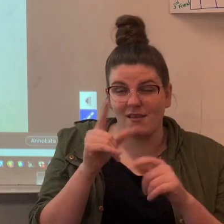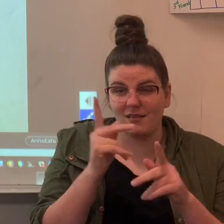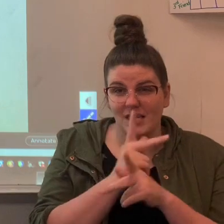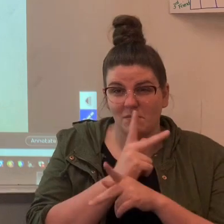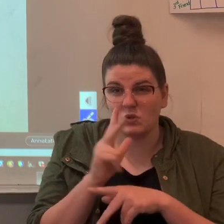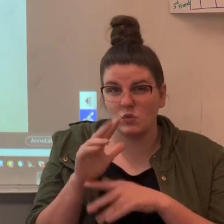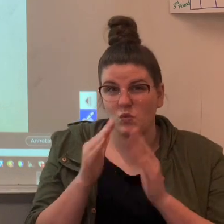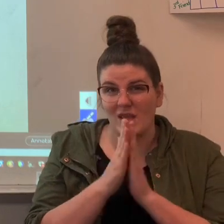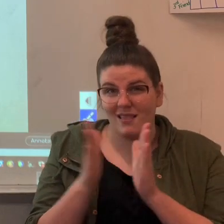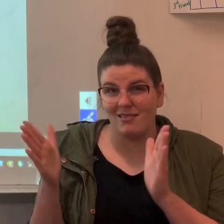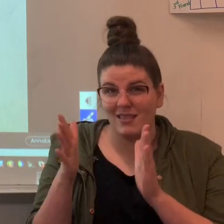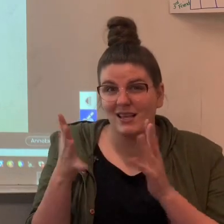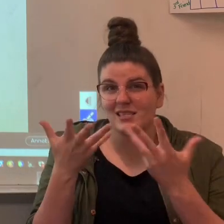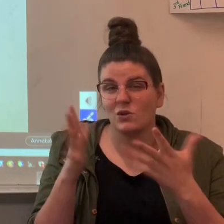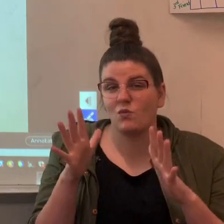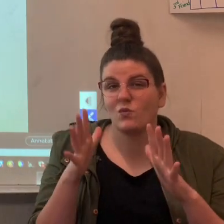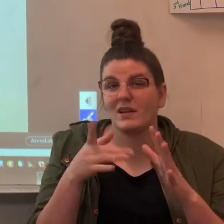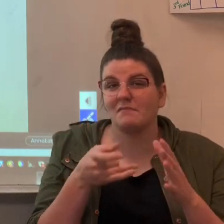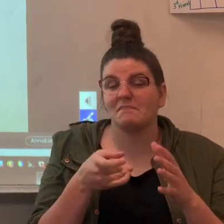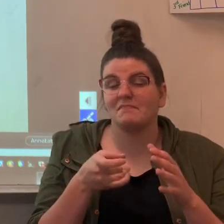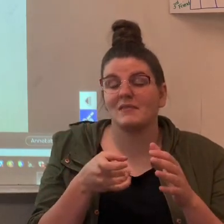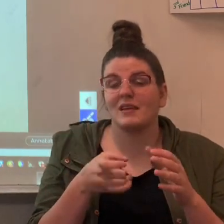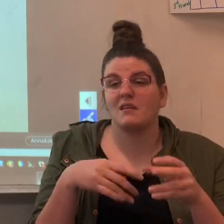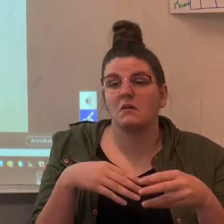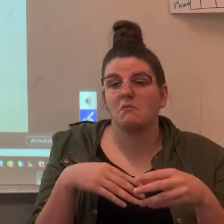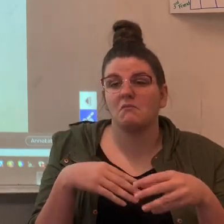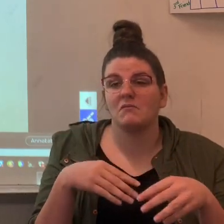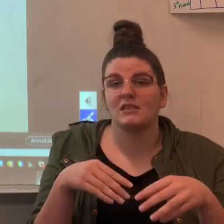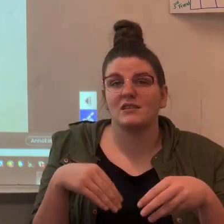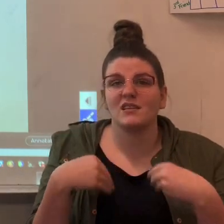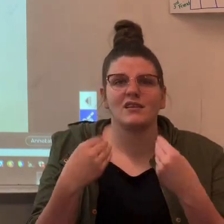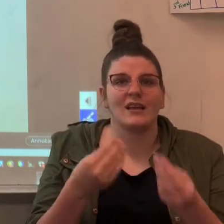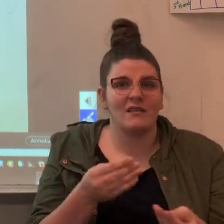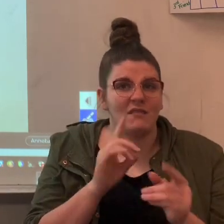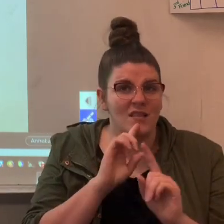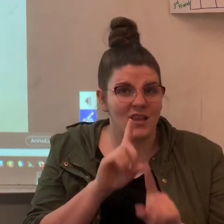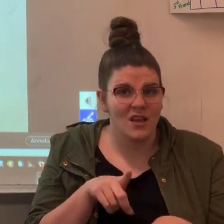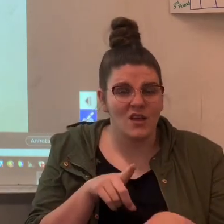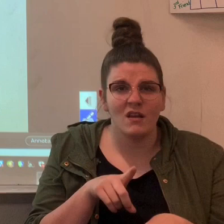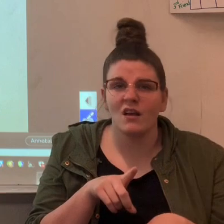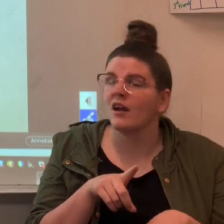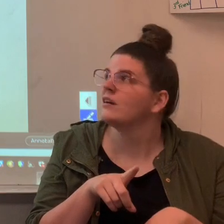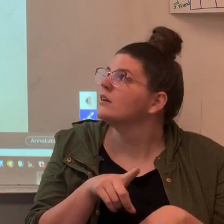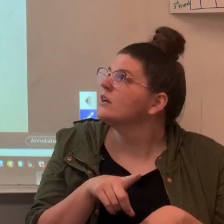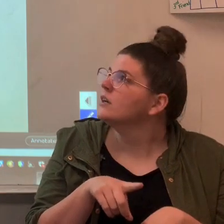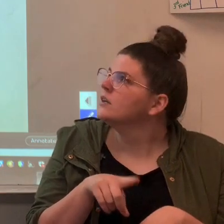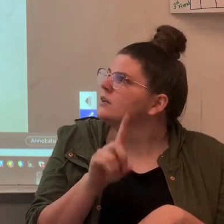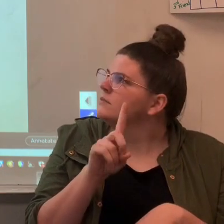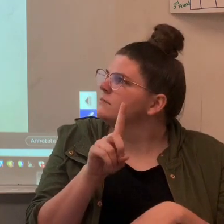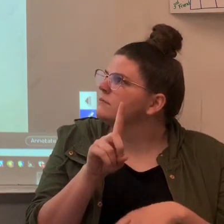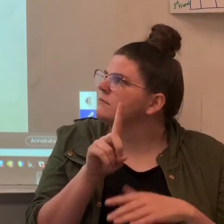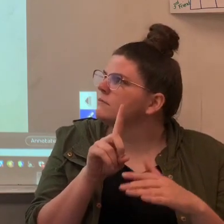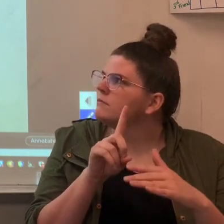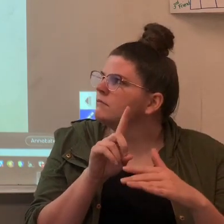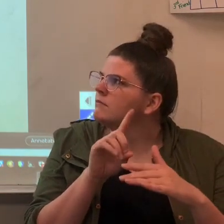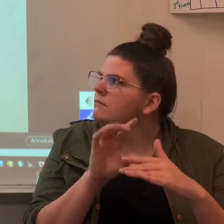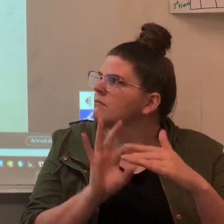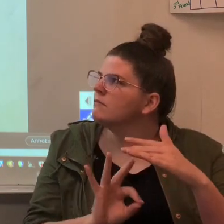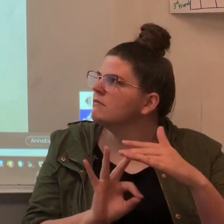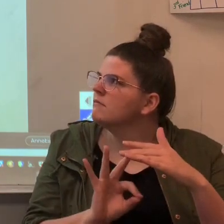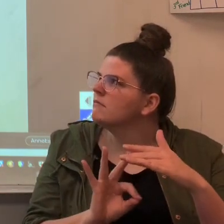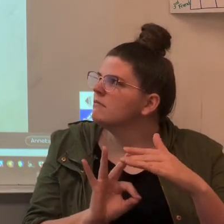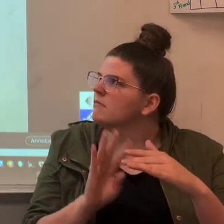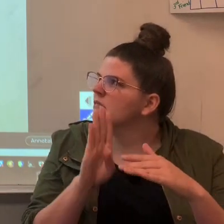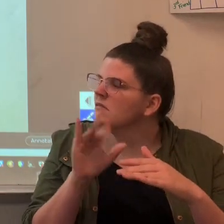given us our answer, okay? So if it says 1/9 unit by, remember by means to